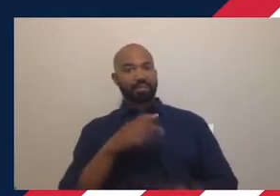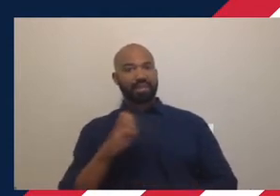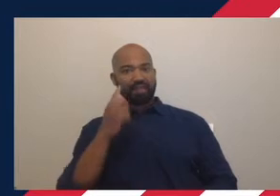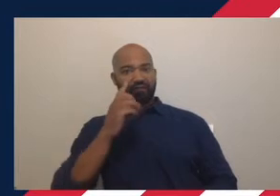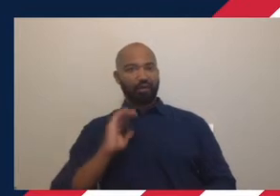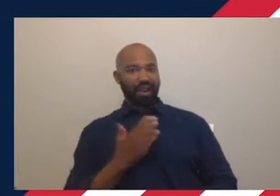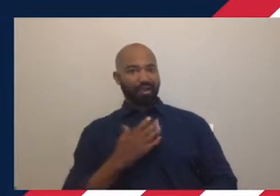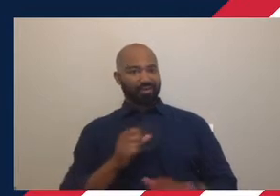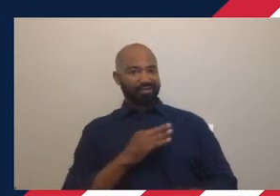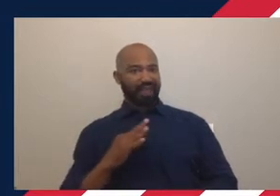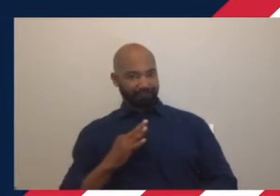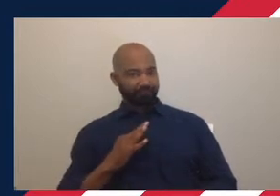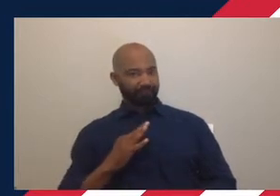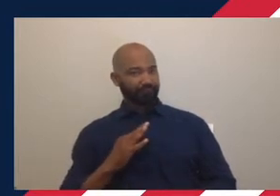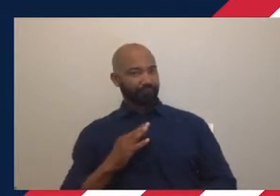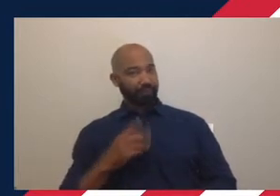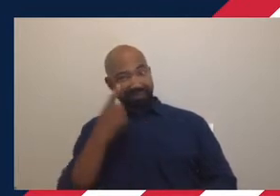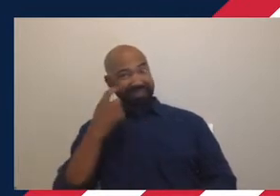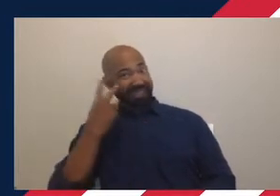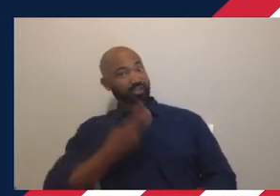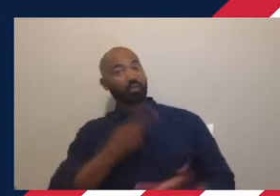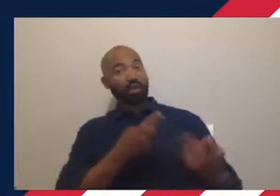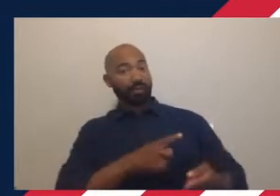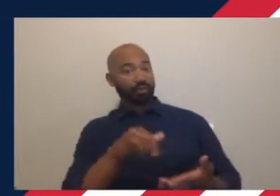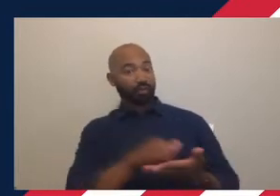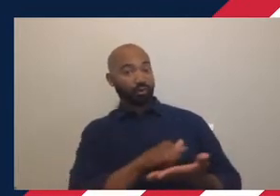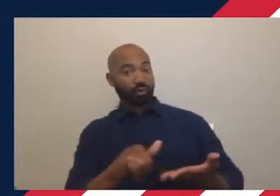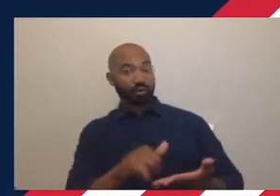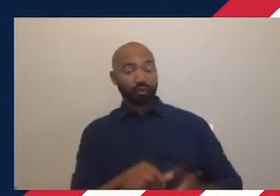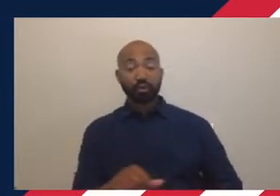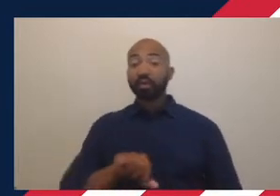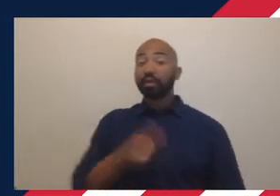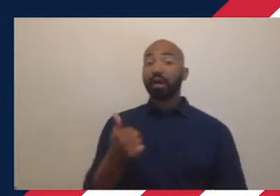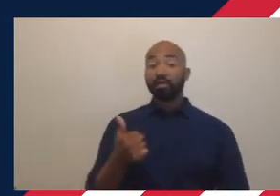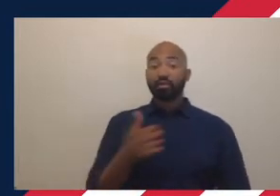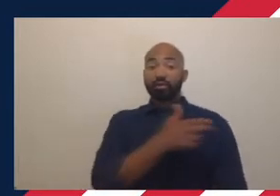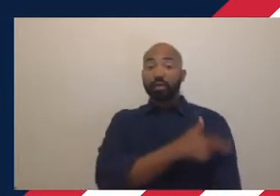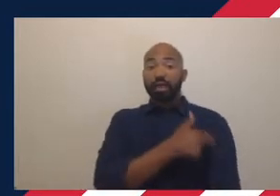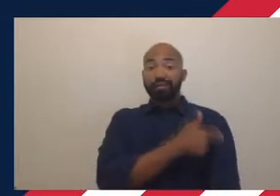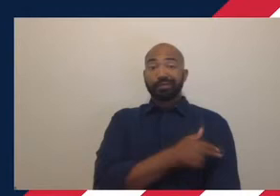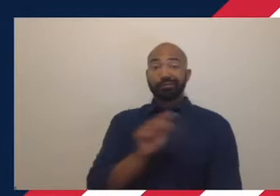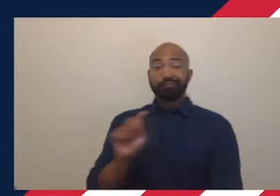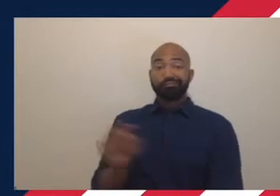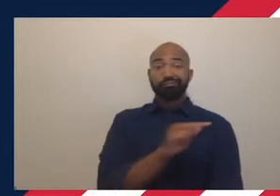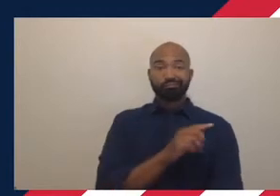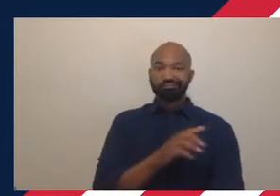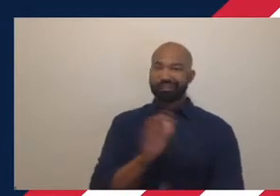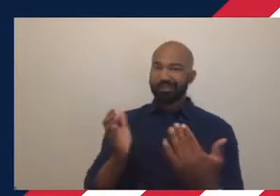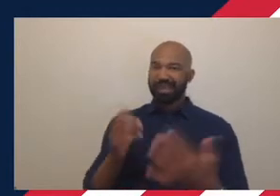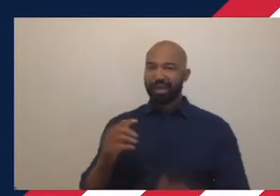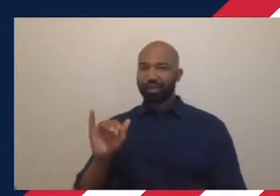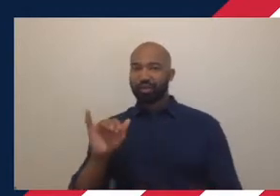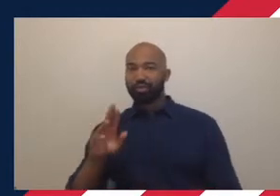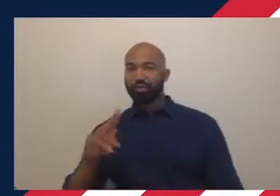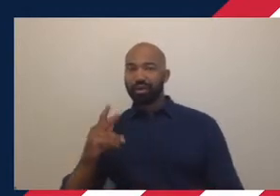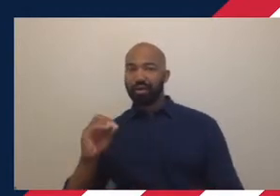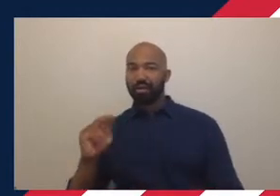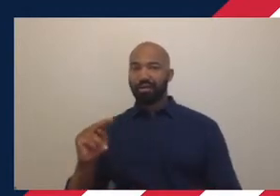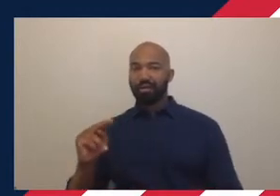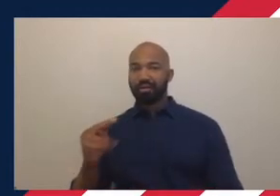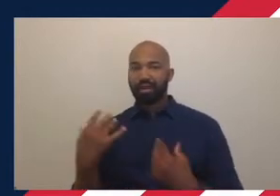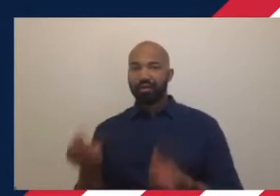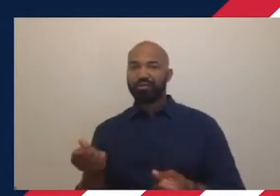some of the other staff at other hospitals, UConn Health was fortunate to be better. Their staff